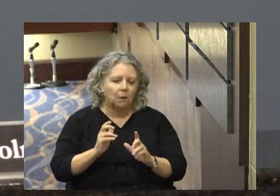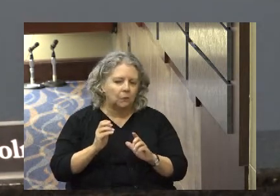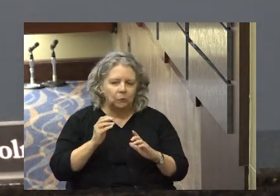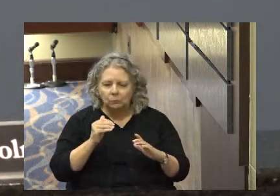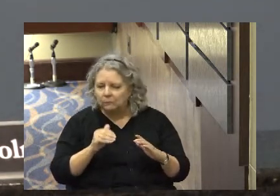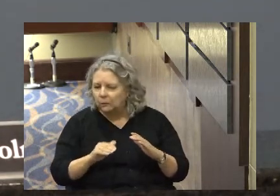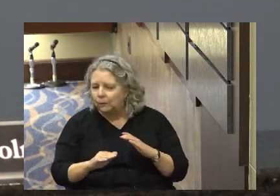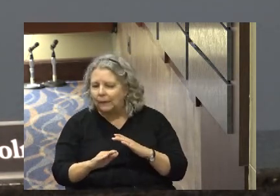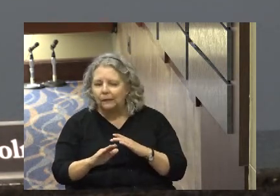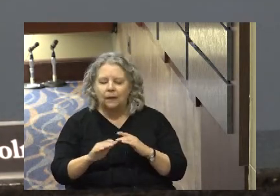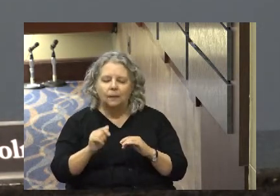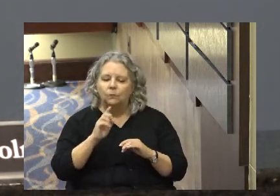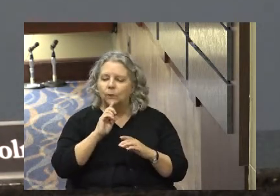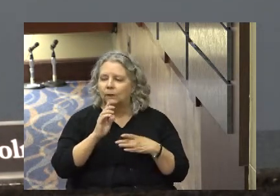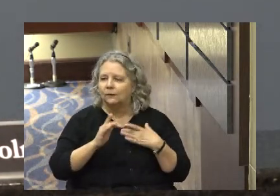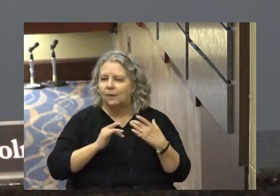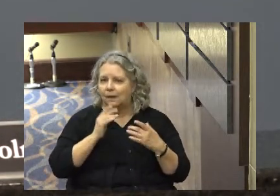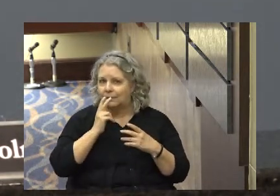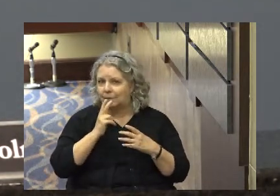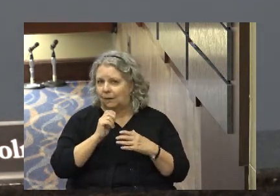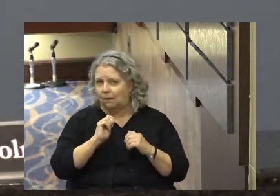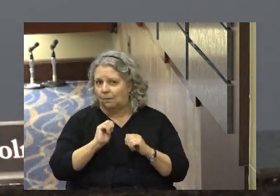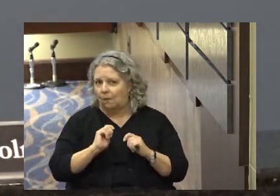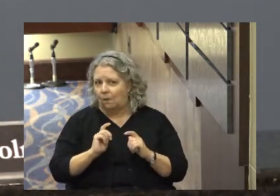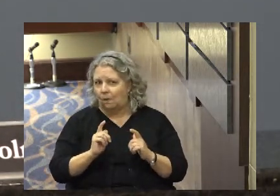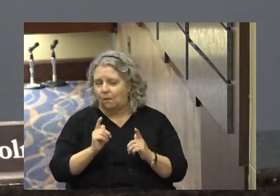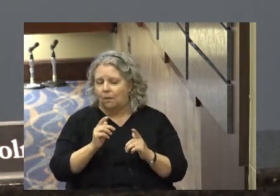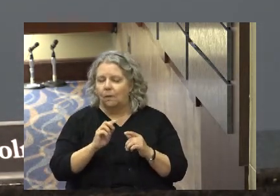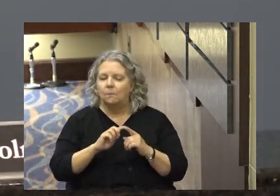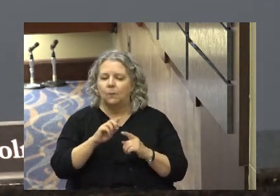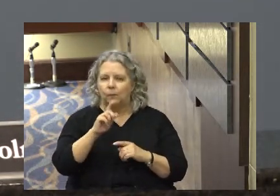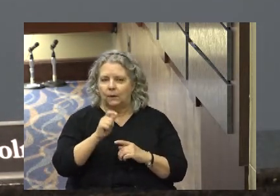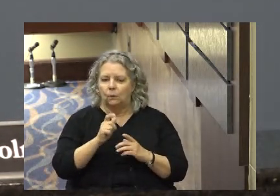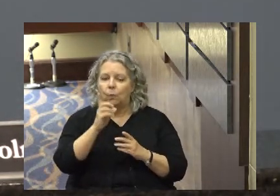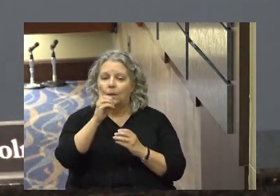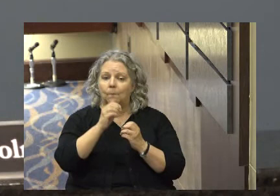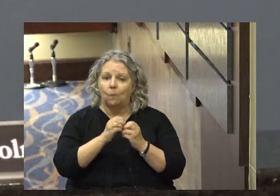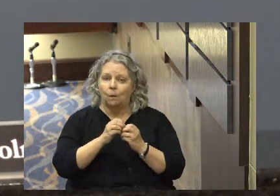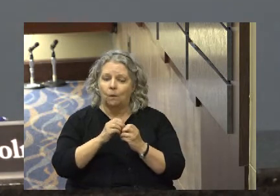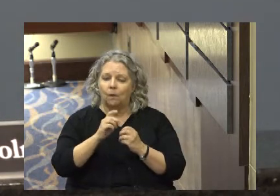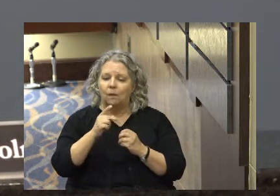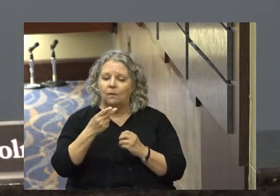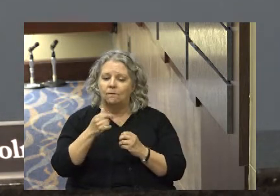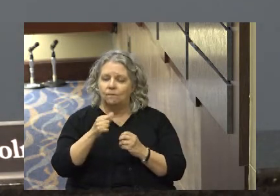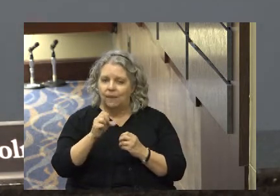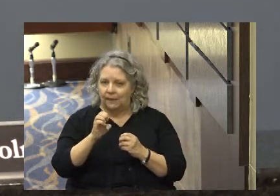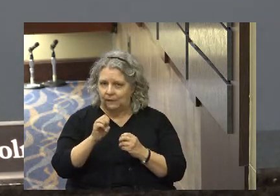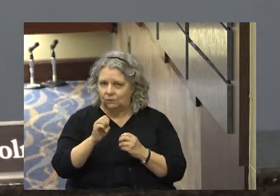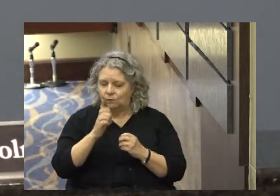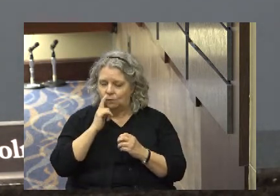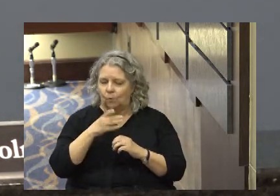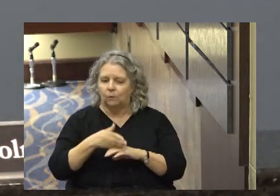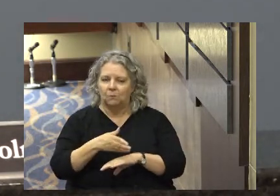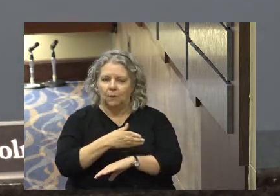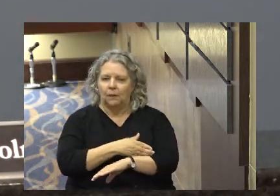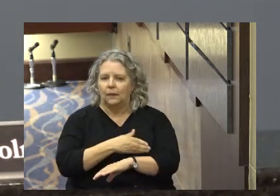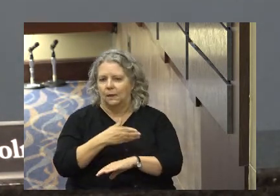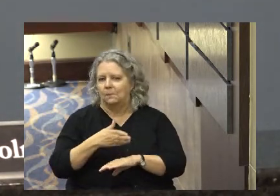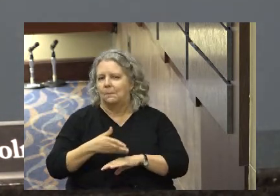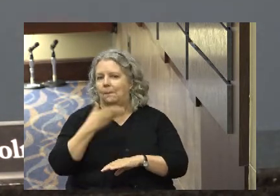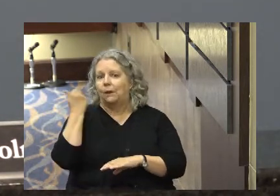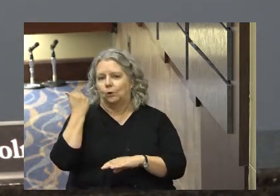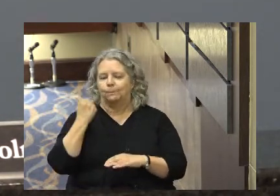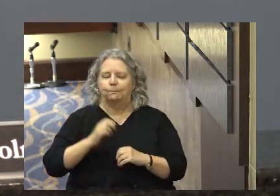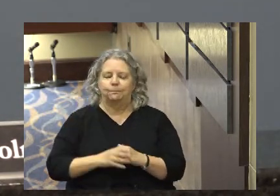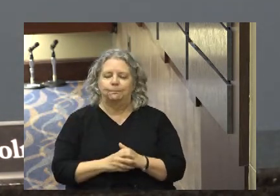I'm excited to see it all. But there needs to be another phase of making these even better and more inviting. We should kind of keep open minds there too.